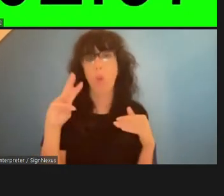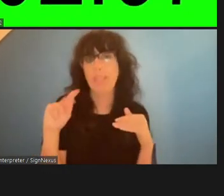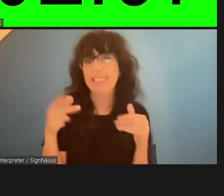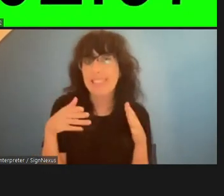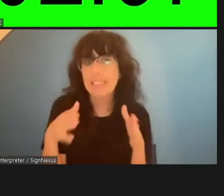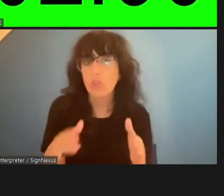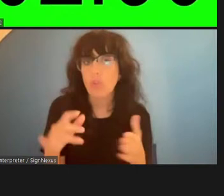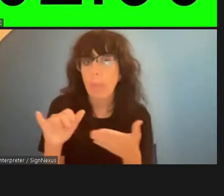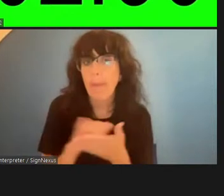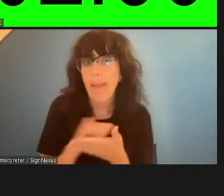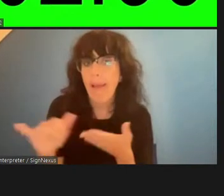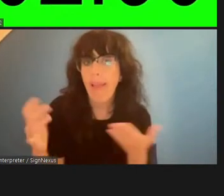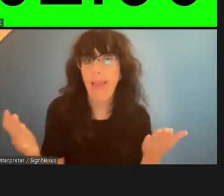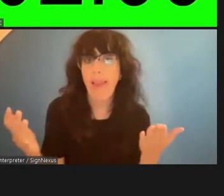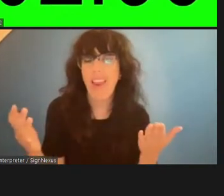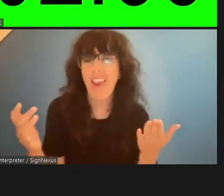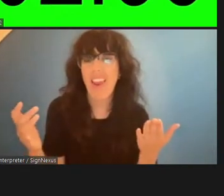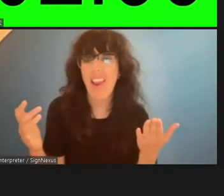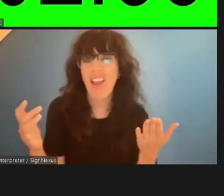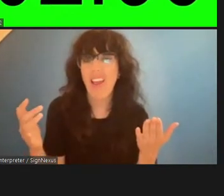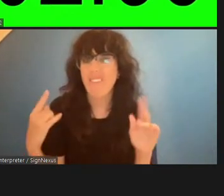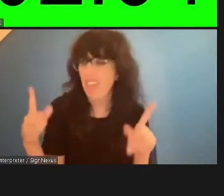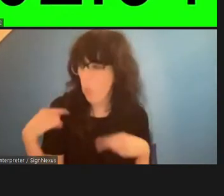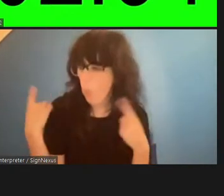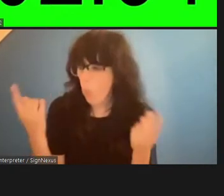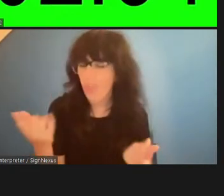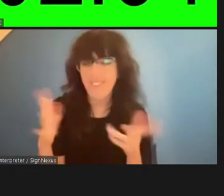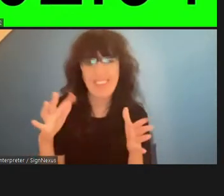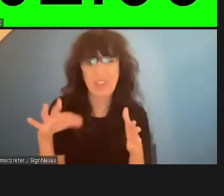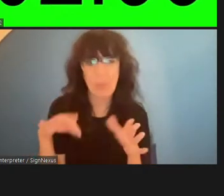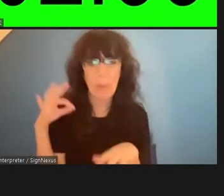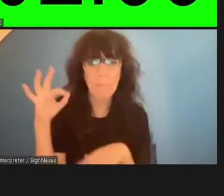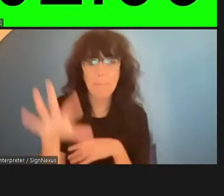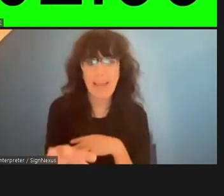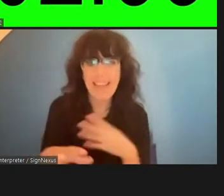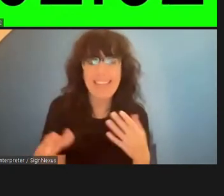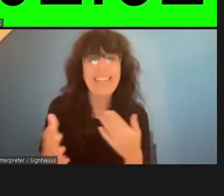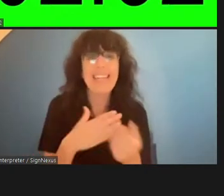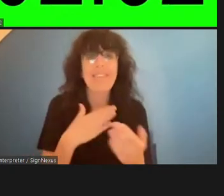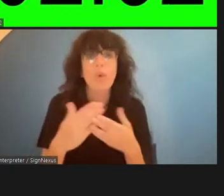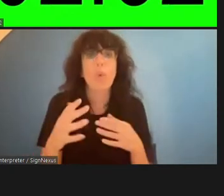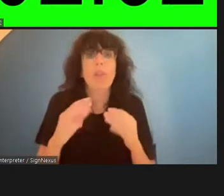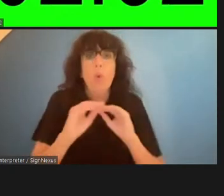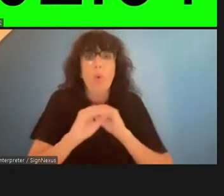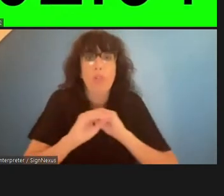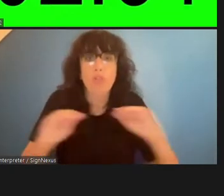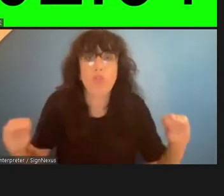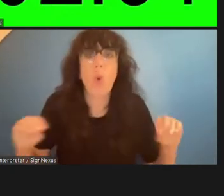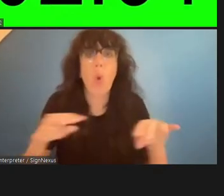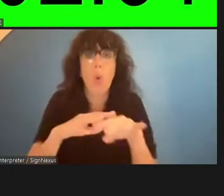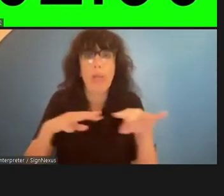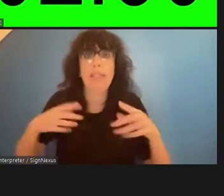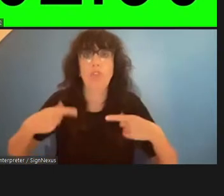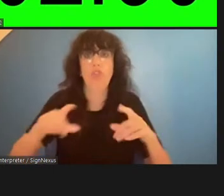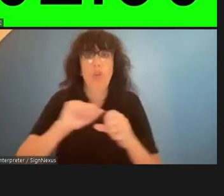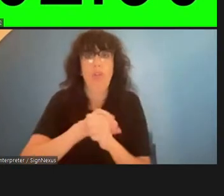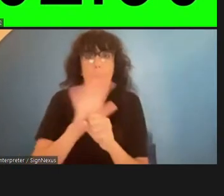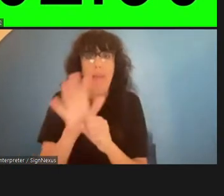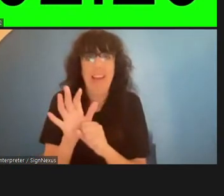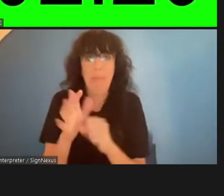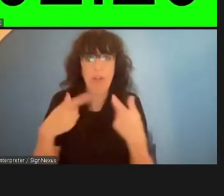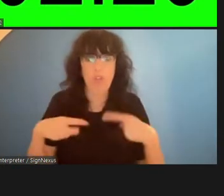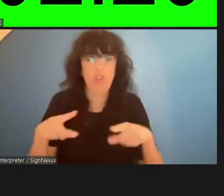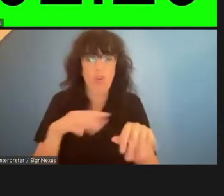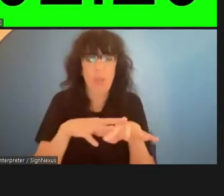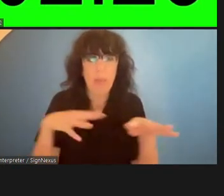know out of that whole time we've been paying congestion prices even when there was not a single congestion during the pandemic during the pandemic